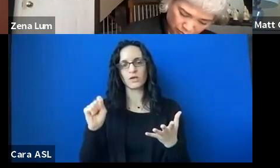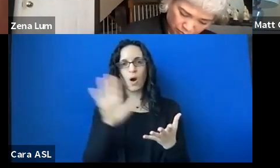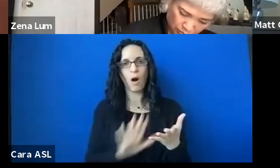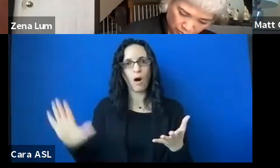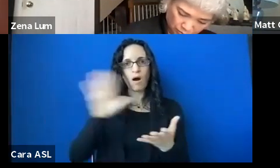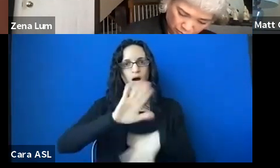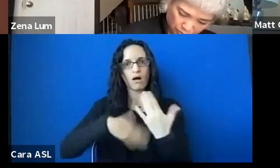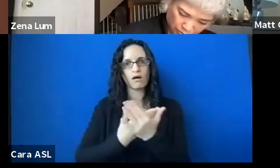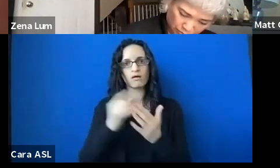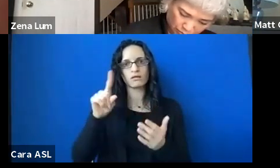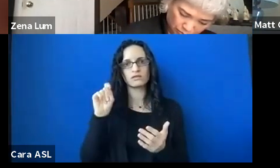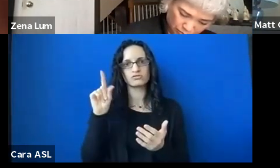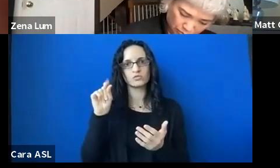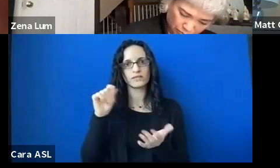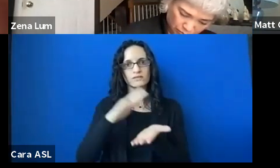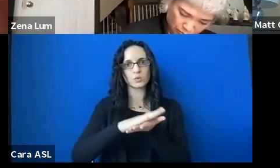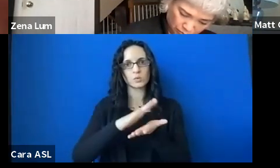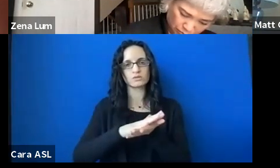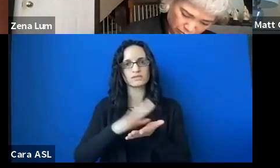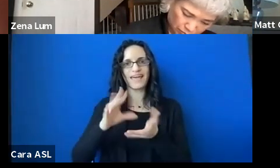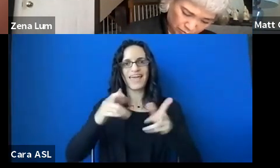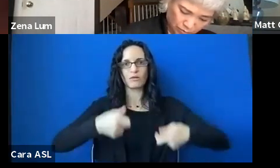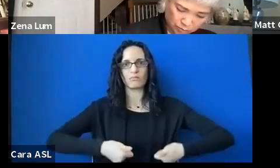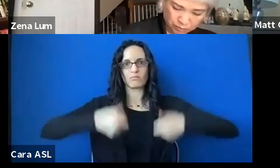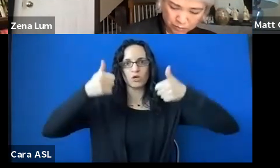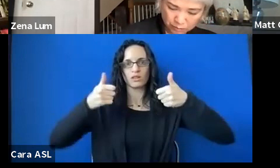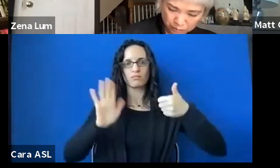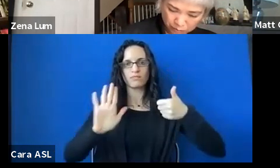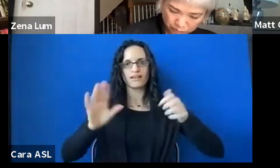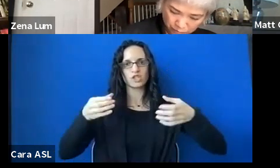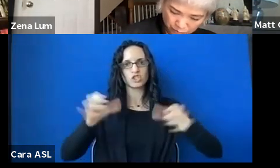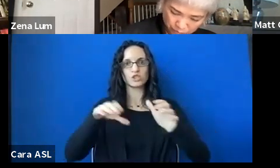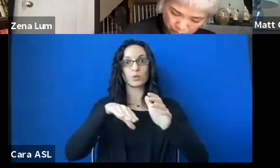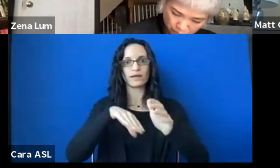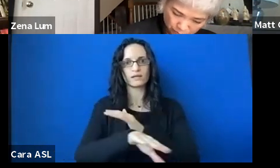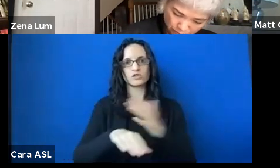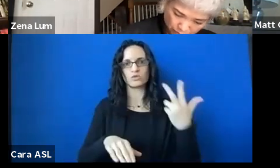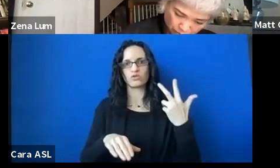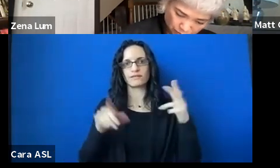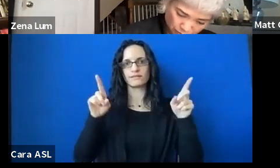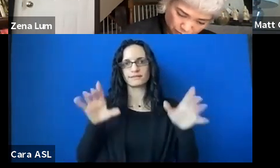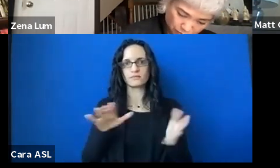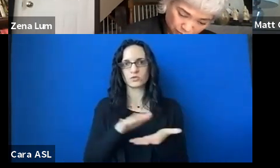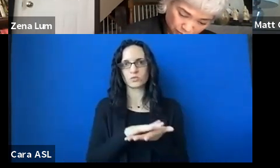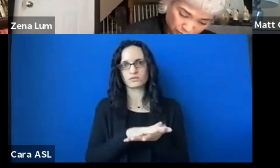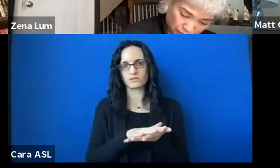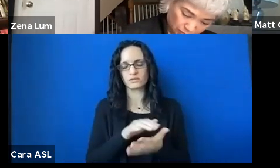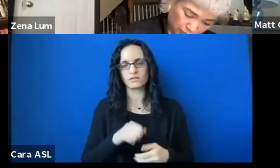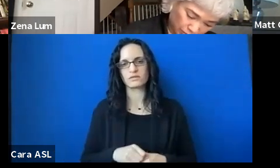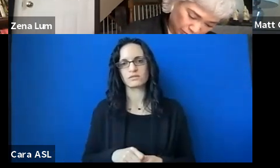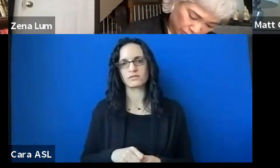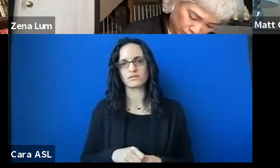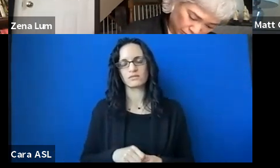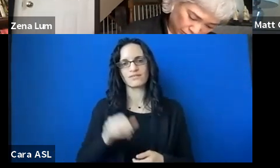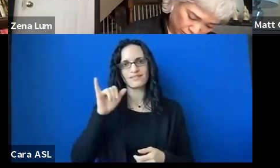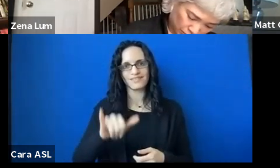schools, and increase their chance to get into those three exam schools. Instead, the